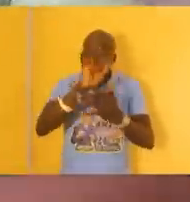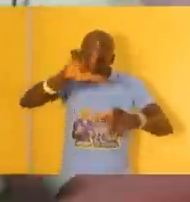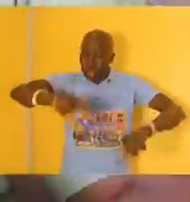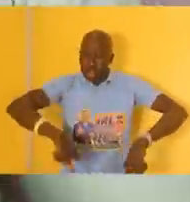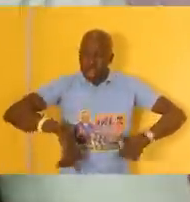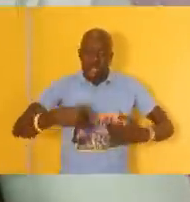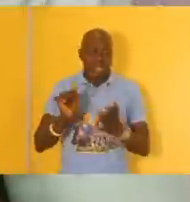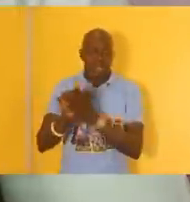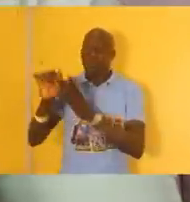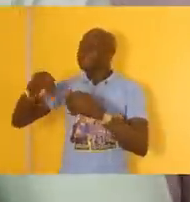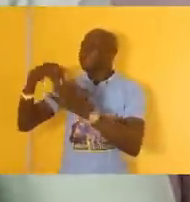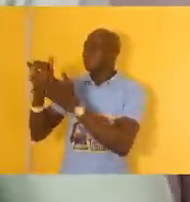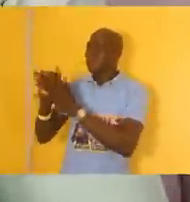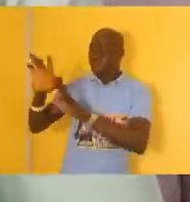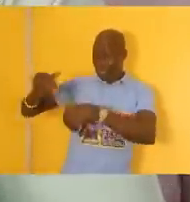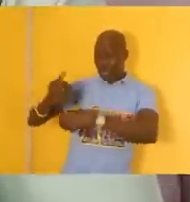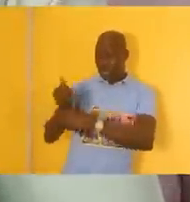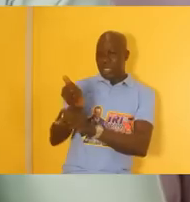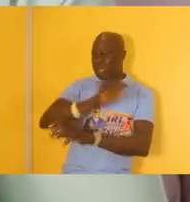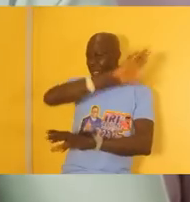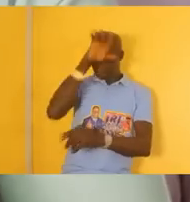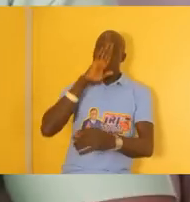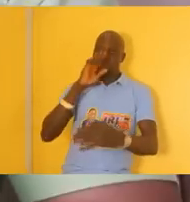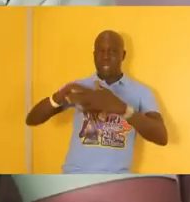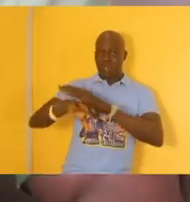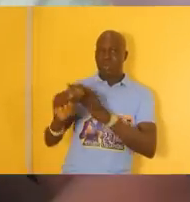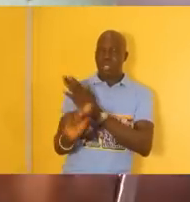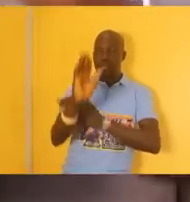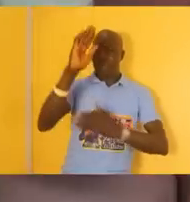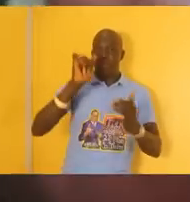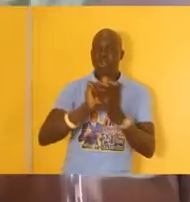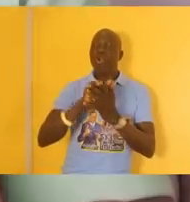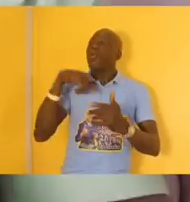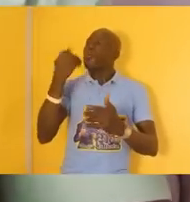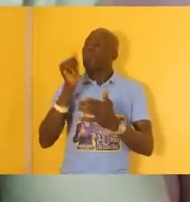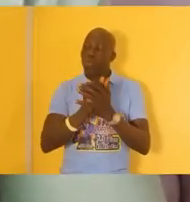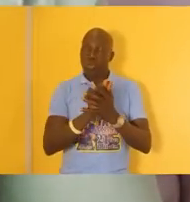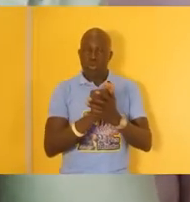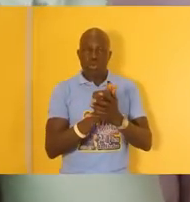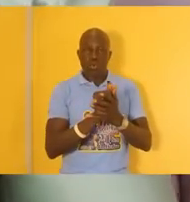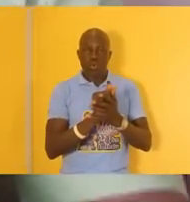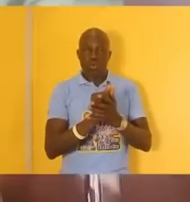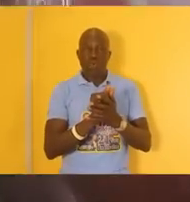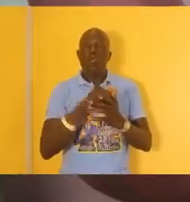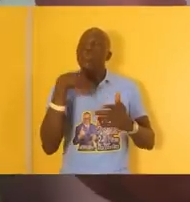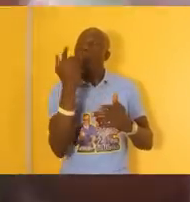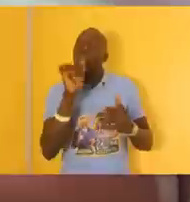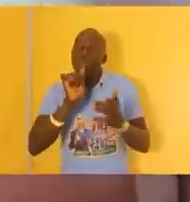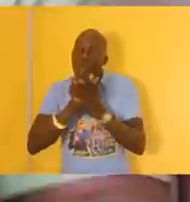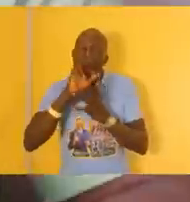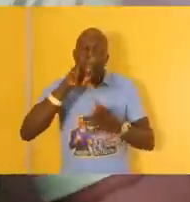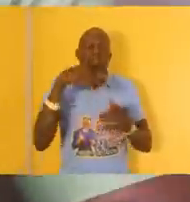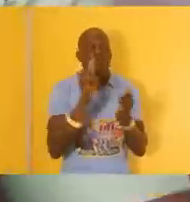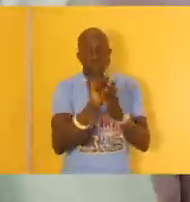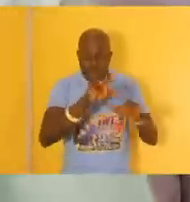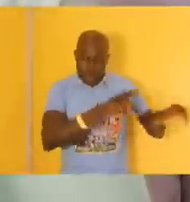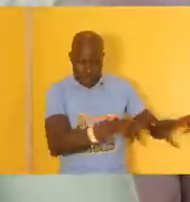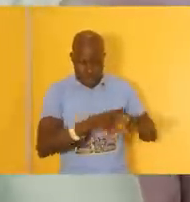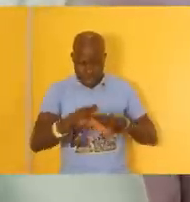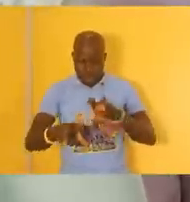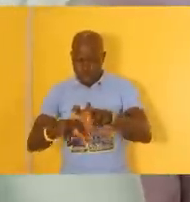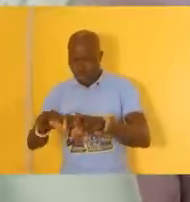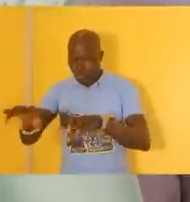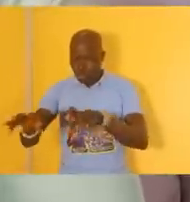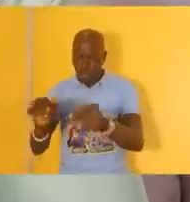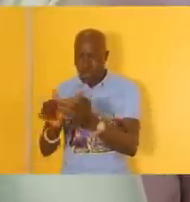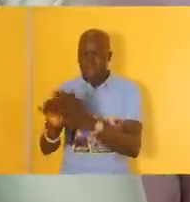one wrestling with your question that will never become great? Oh my God. Talo bari. Who do you work with that is